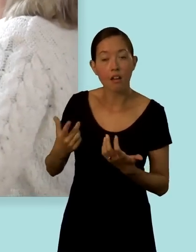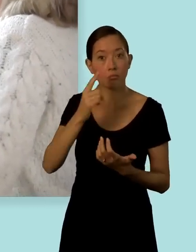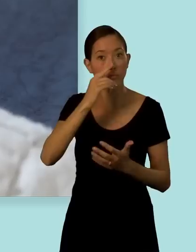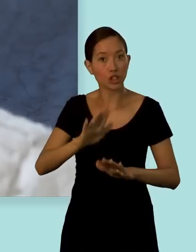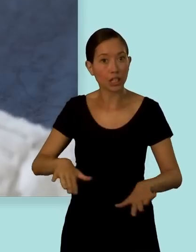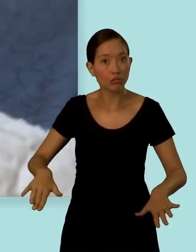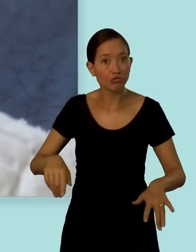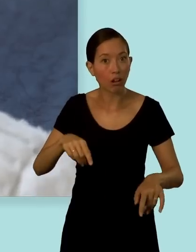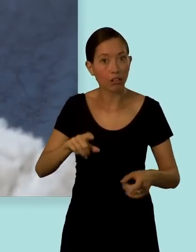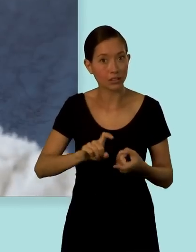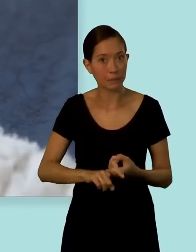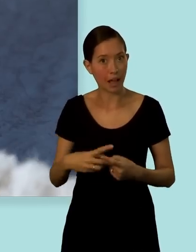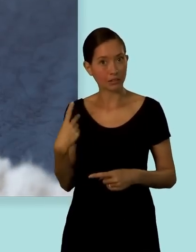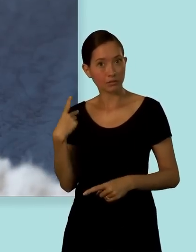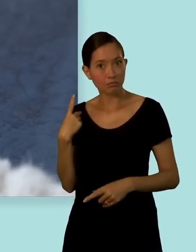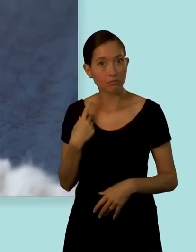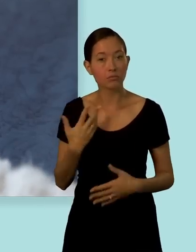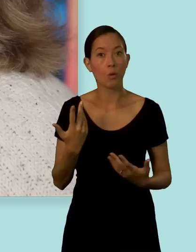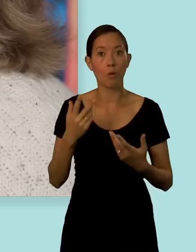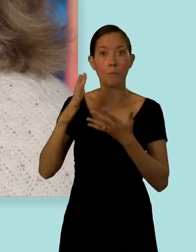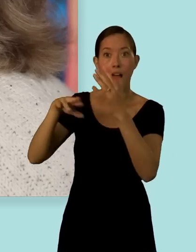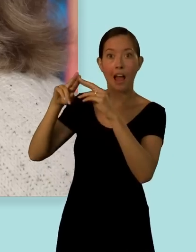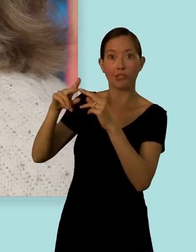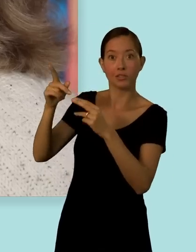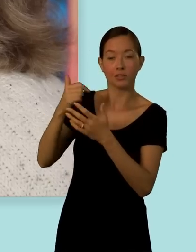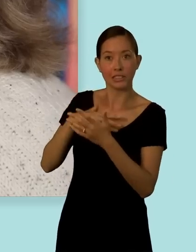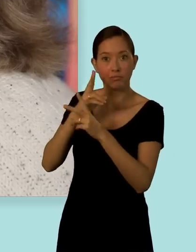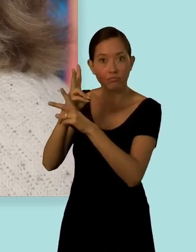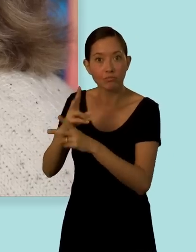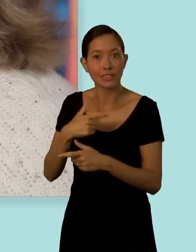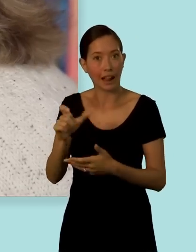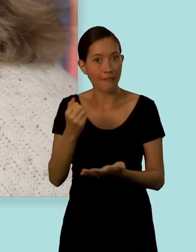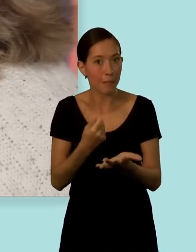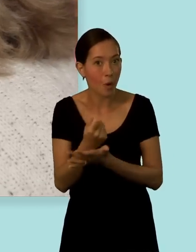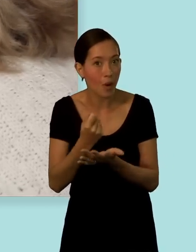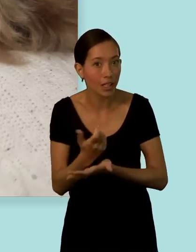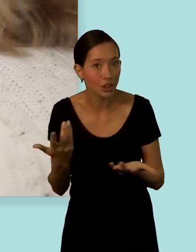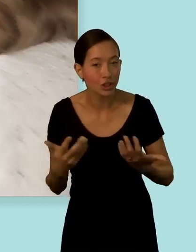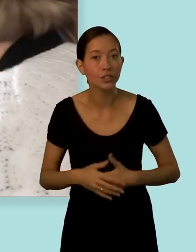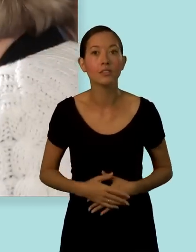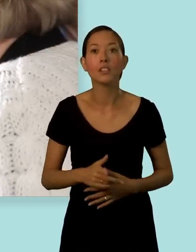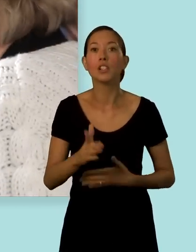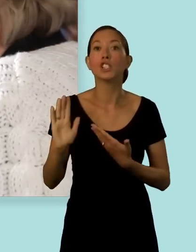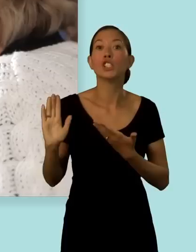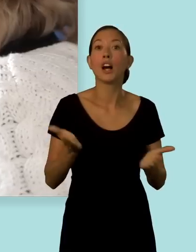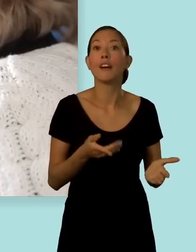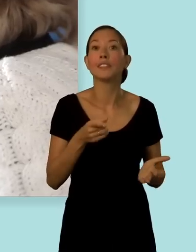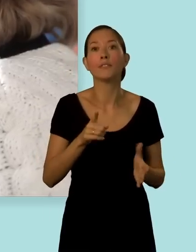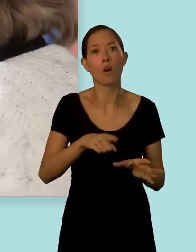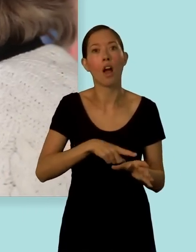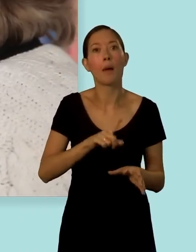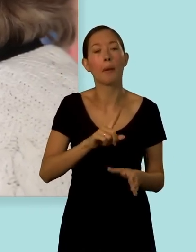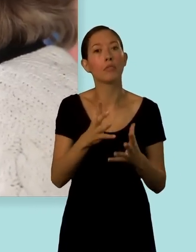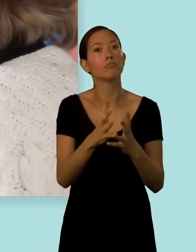is, or have dependent children or possibly dependent parents and still have a mortgage. The number of services suitable for